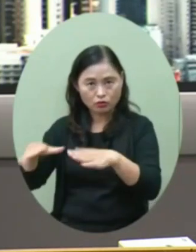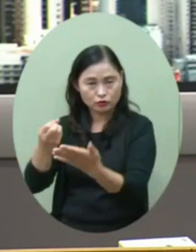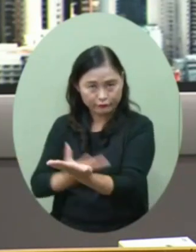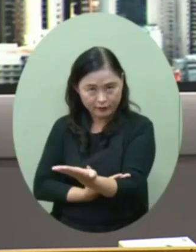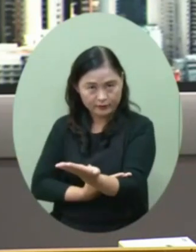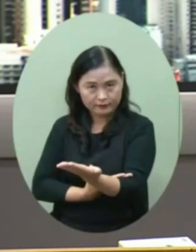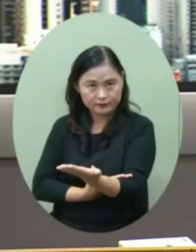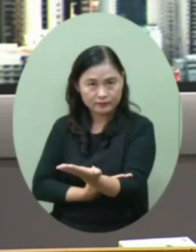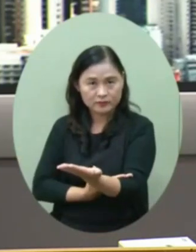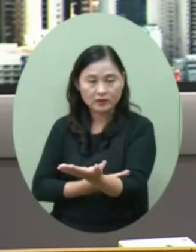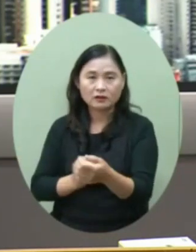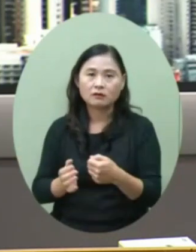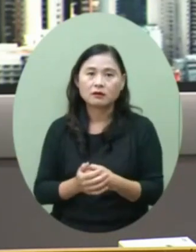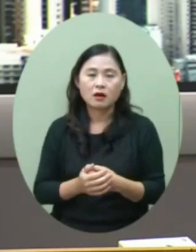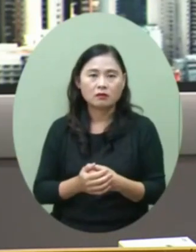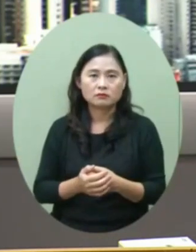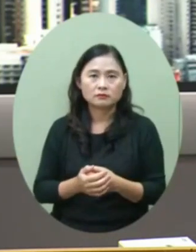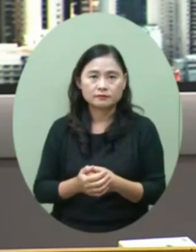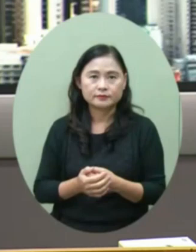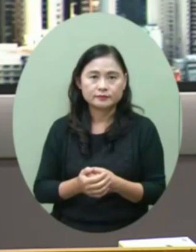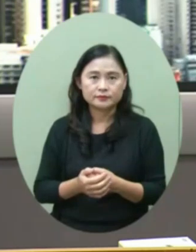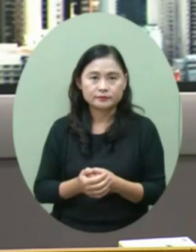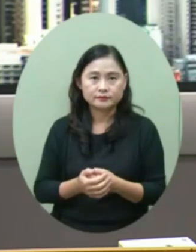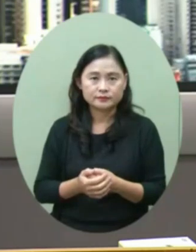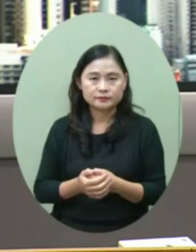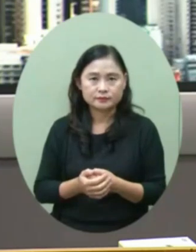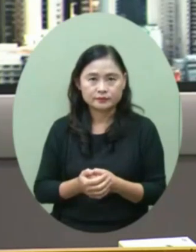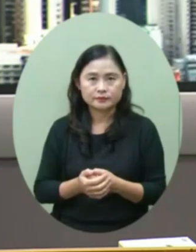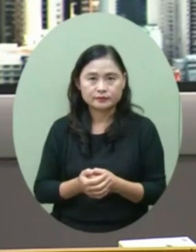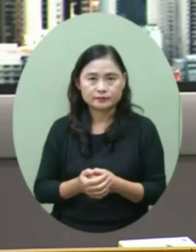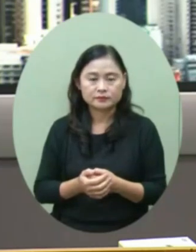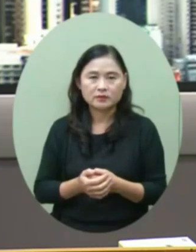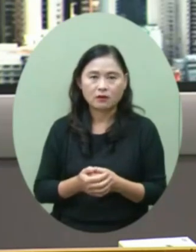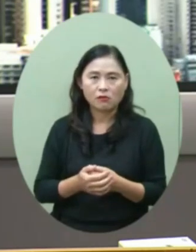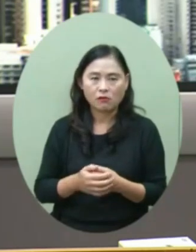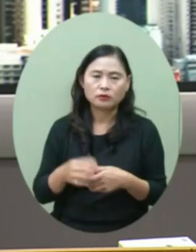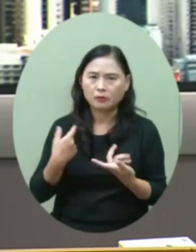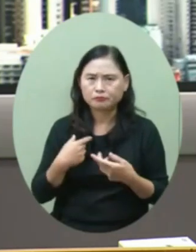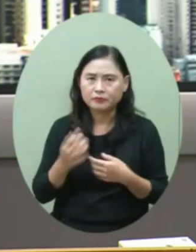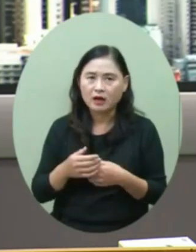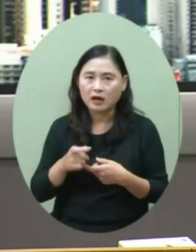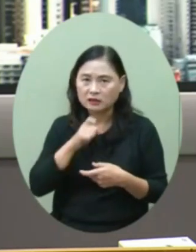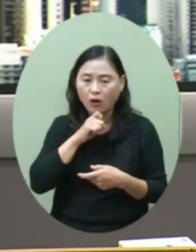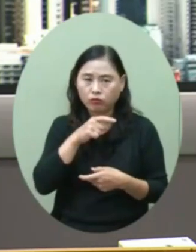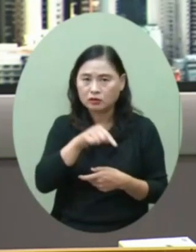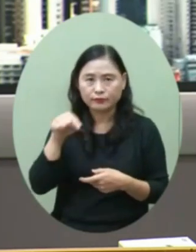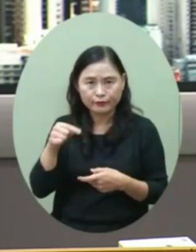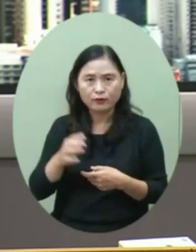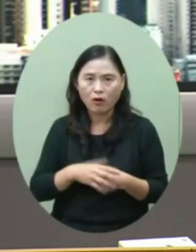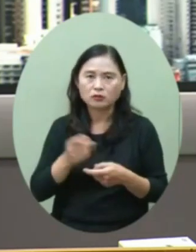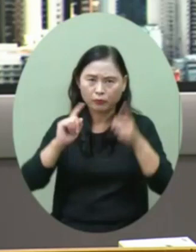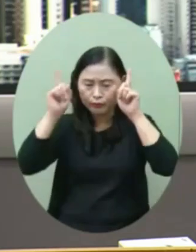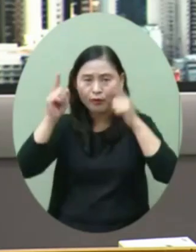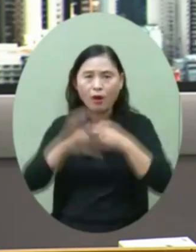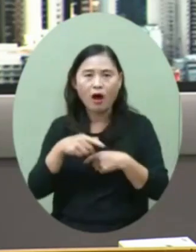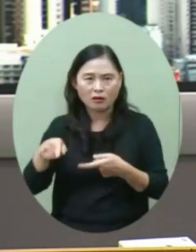that if we have Basic Law 23, then we don't need this law. We have included, I think, an explanation in this